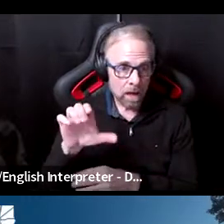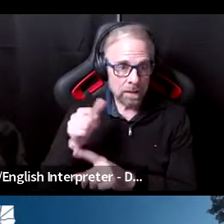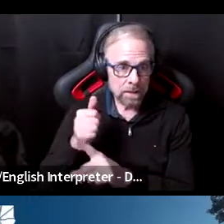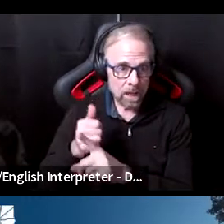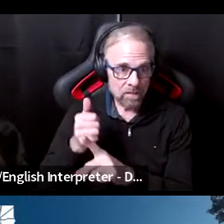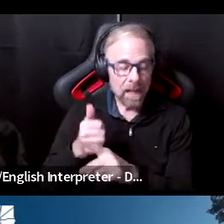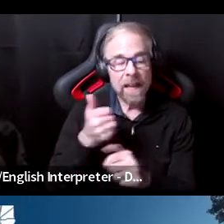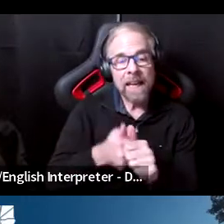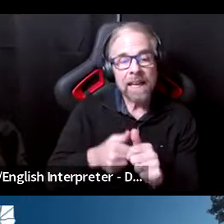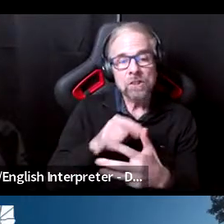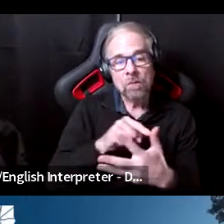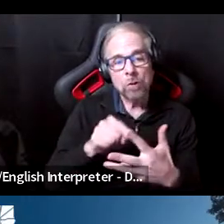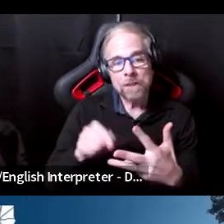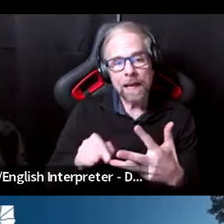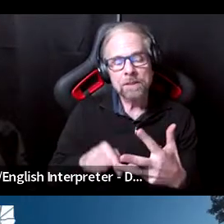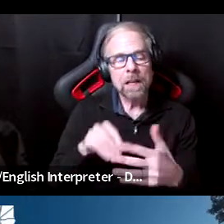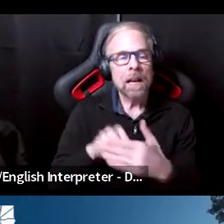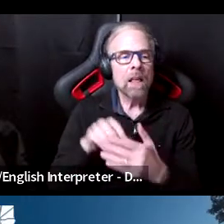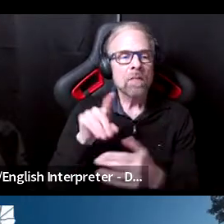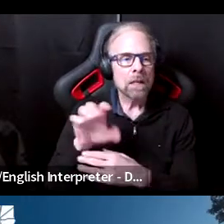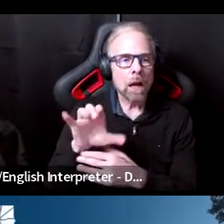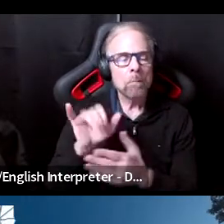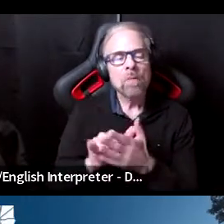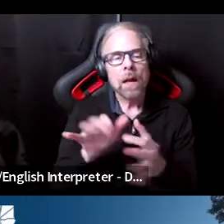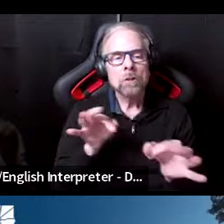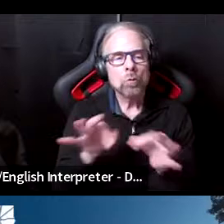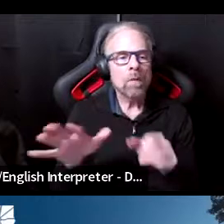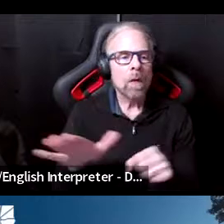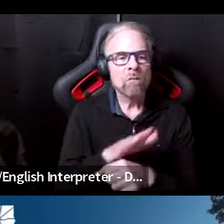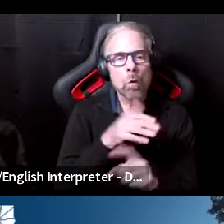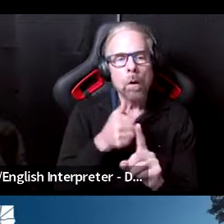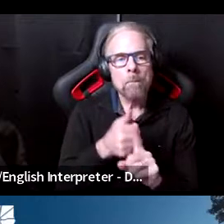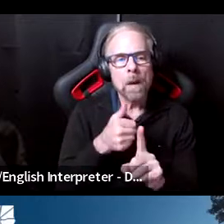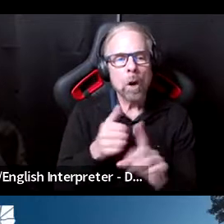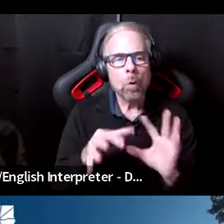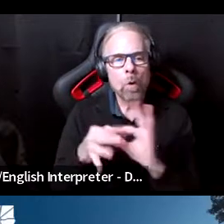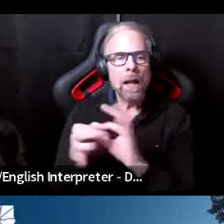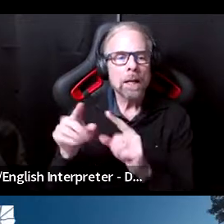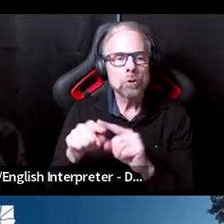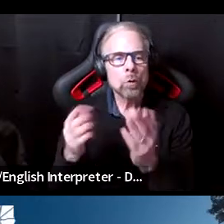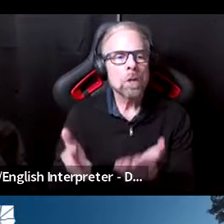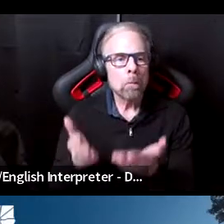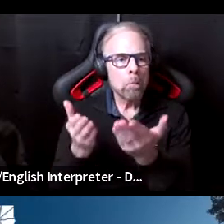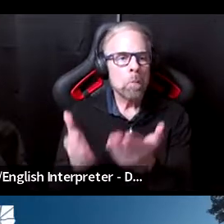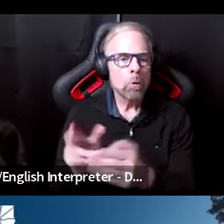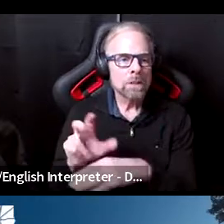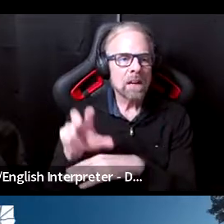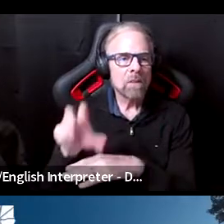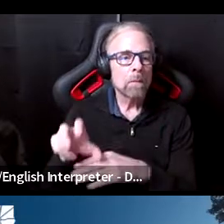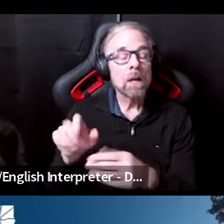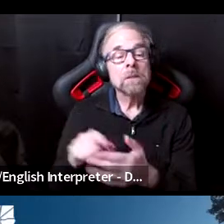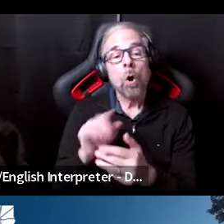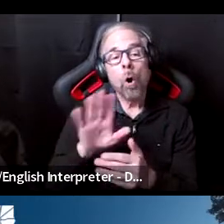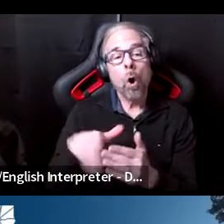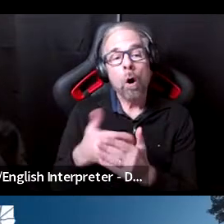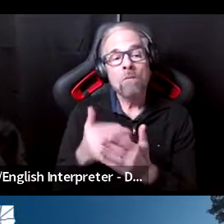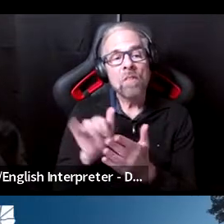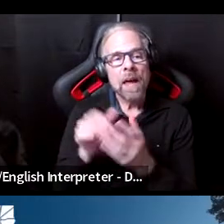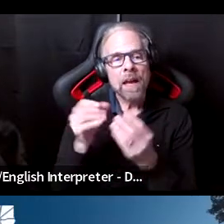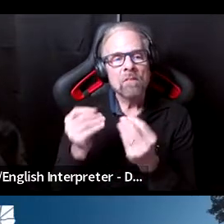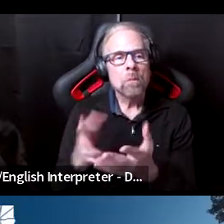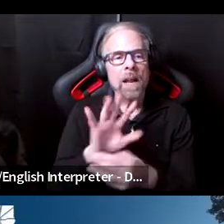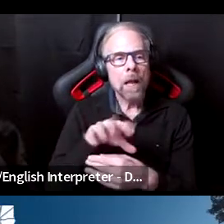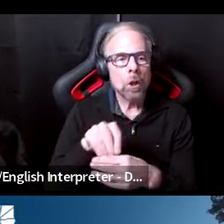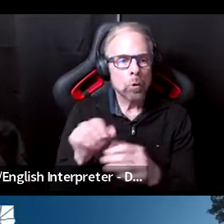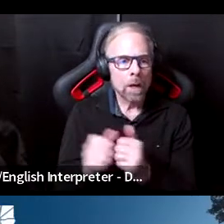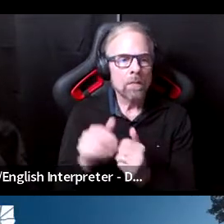of those sections in the document that describe the full impacts related to the proposed investments. So All of that information would be included in the